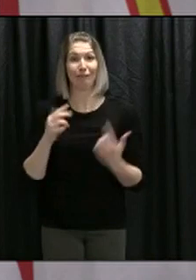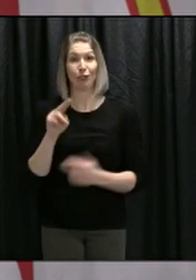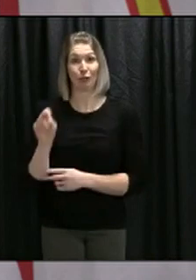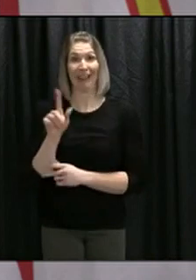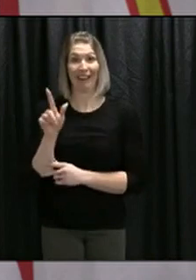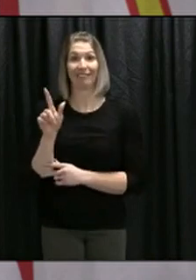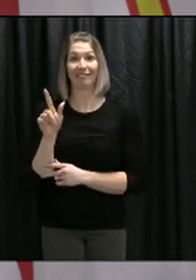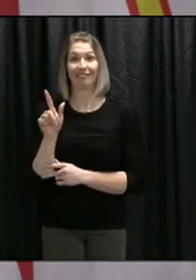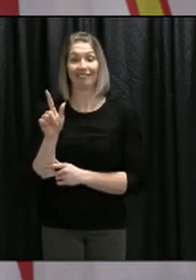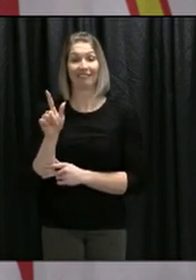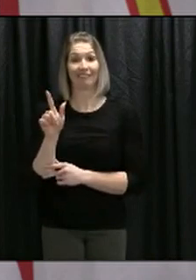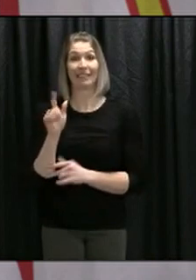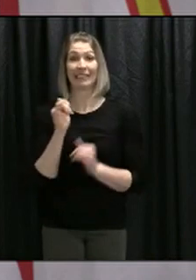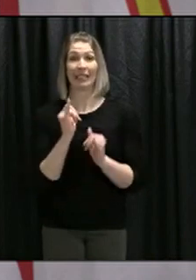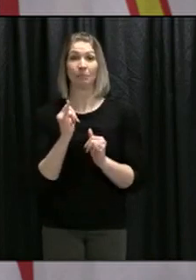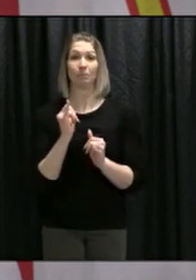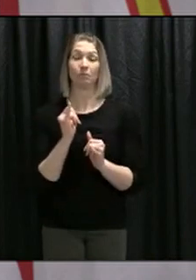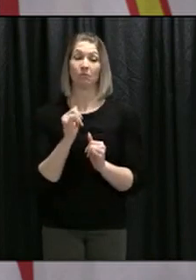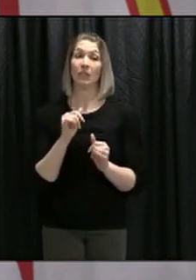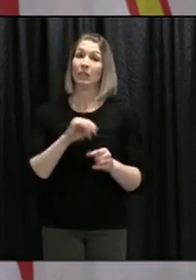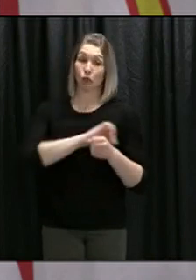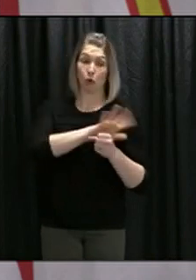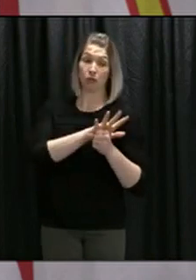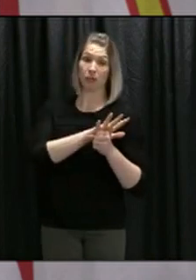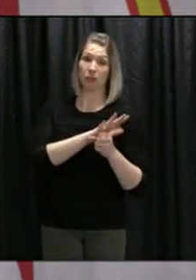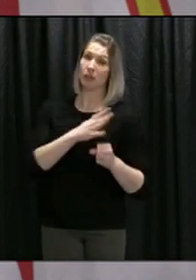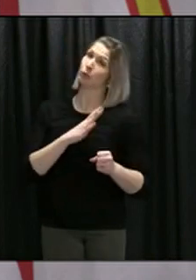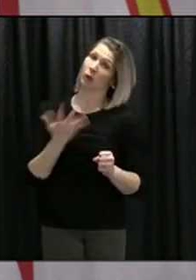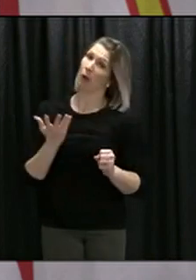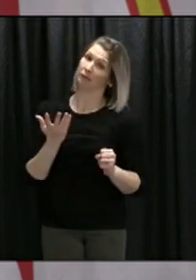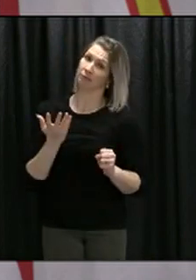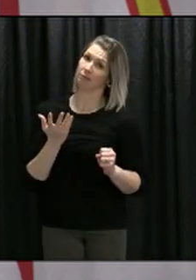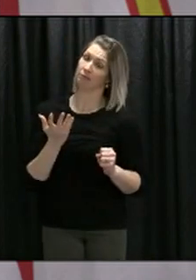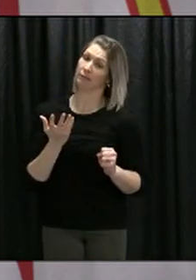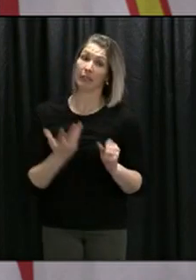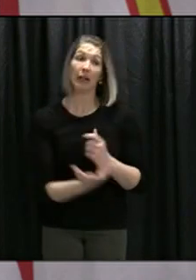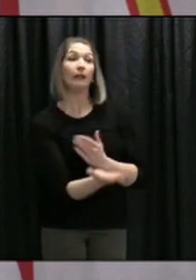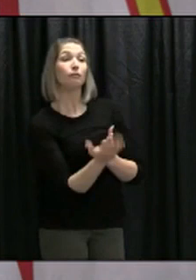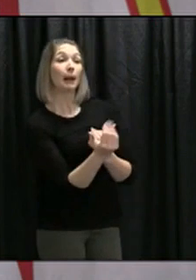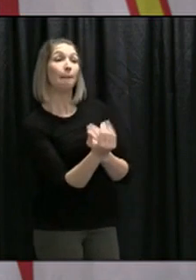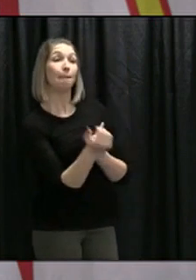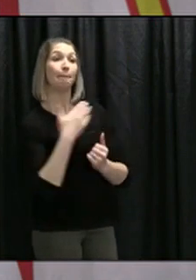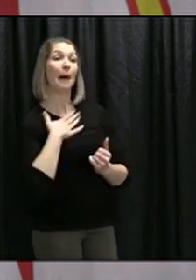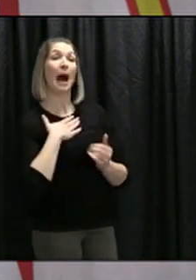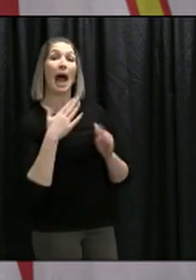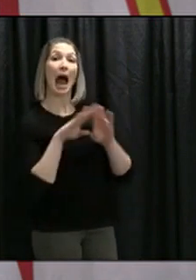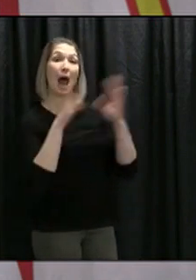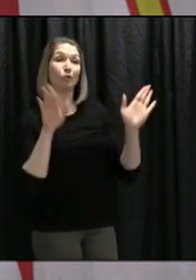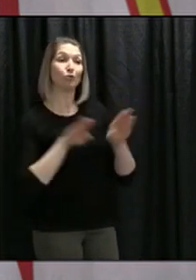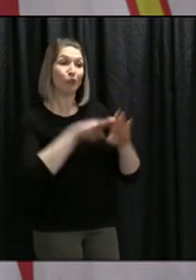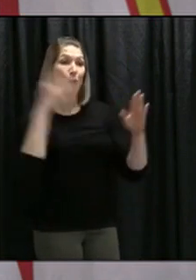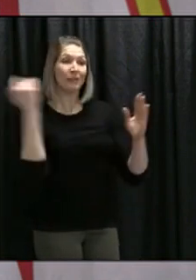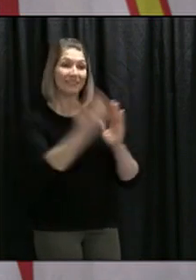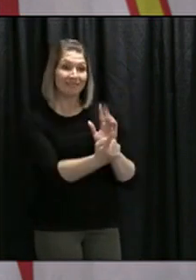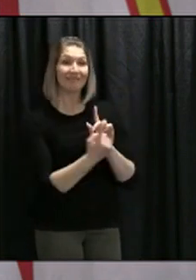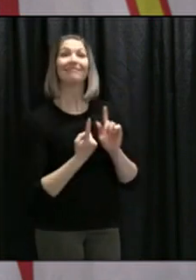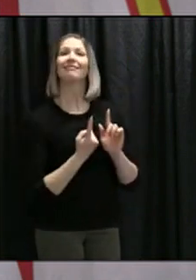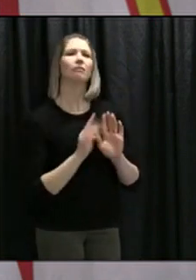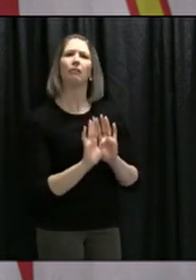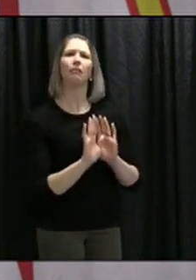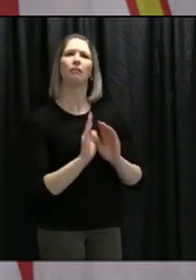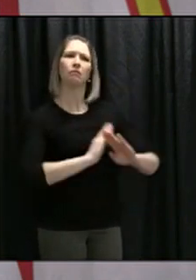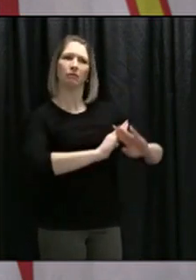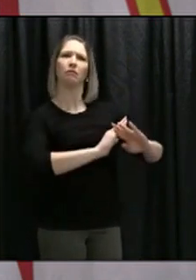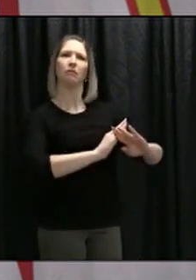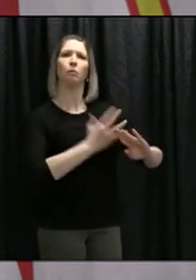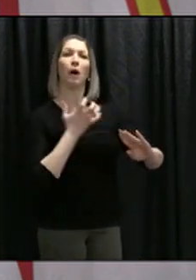although it's an unwanted resident in the lives in our communities, it is in Newfoundland and Labrador. So